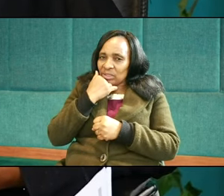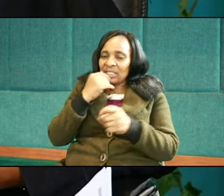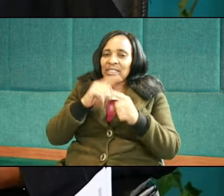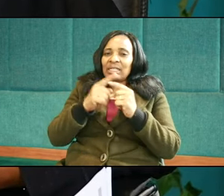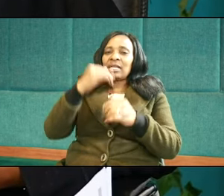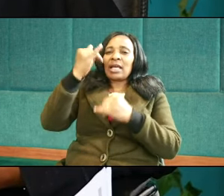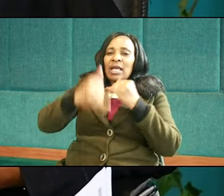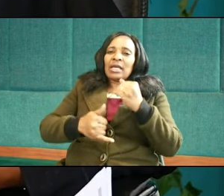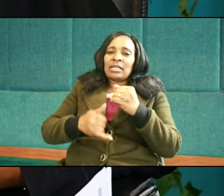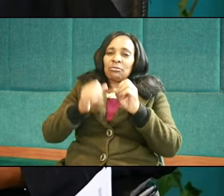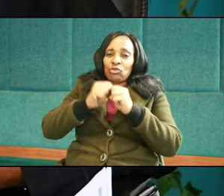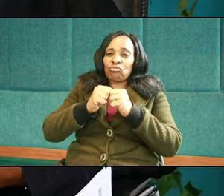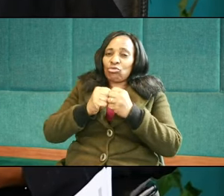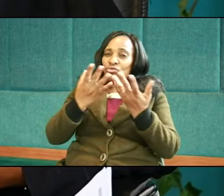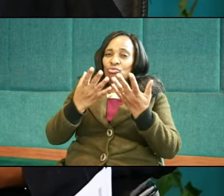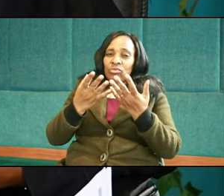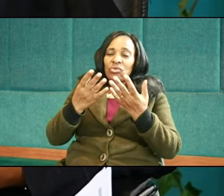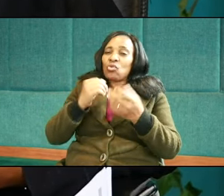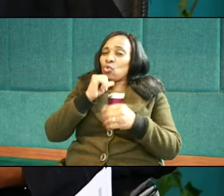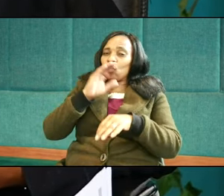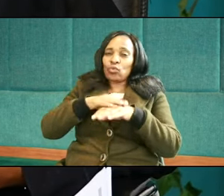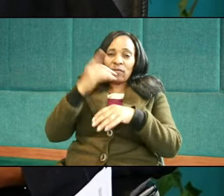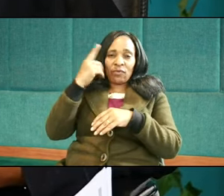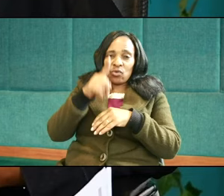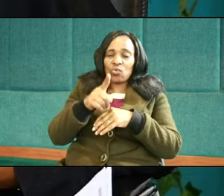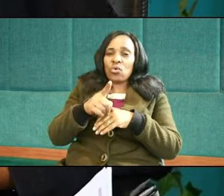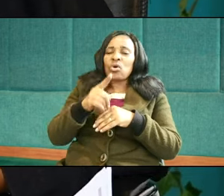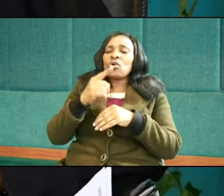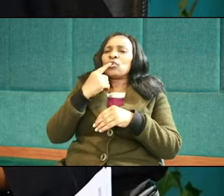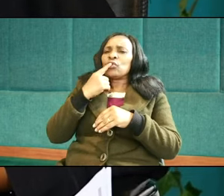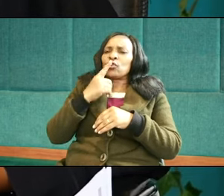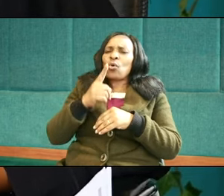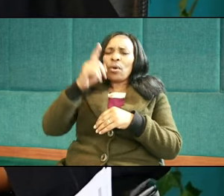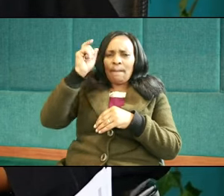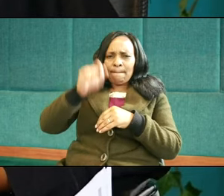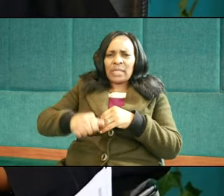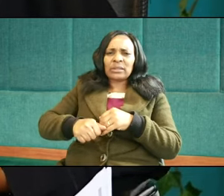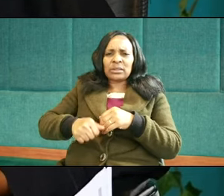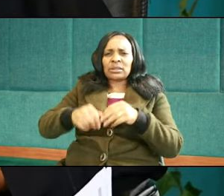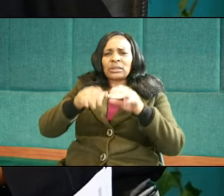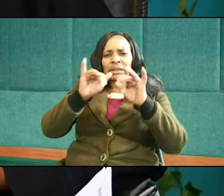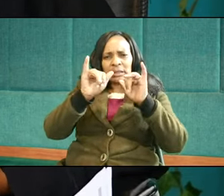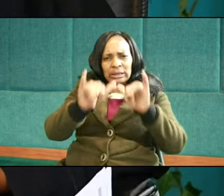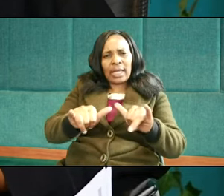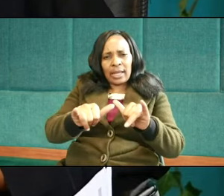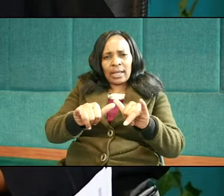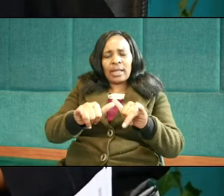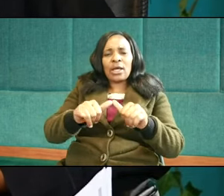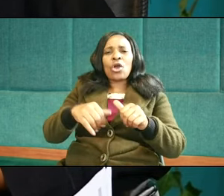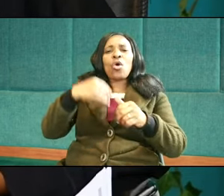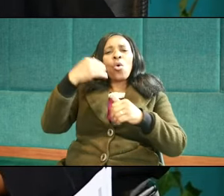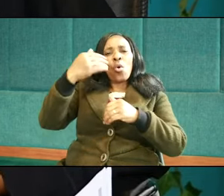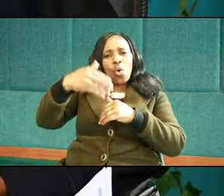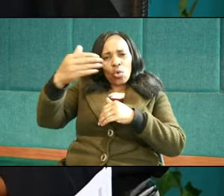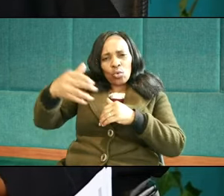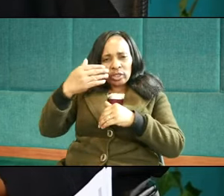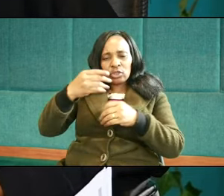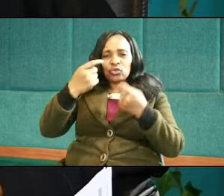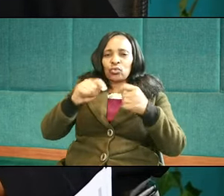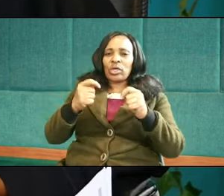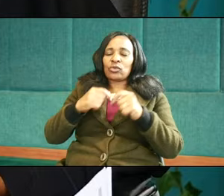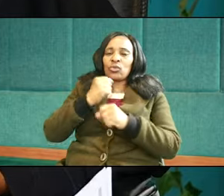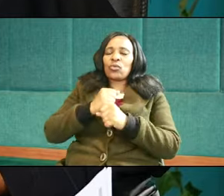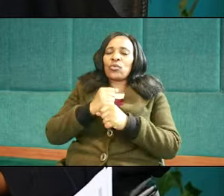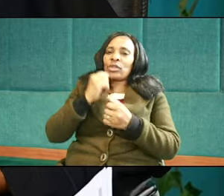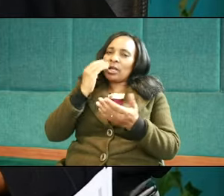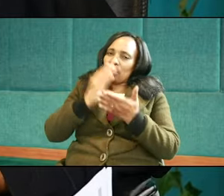is inevitable. And therefore, we should stick to that path of constantly trying to do the right thing,